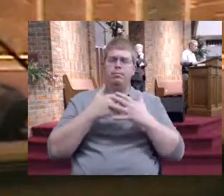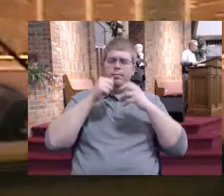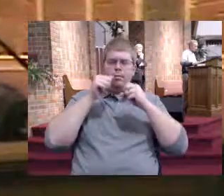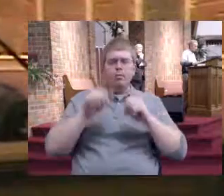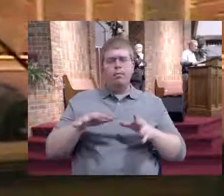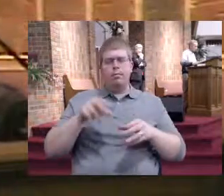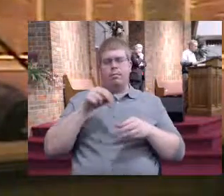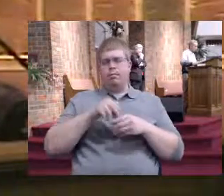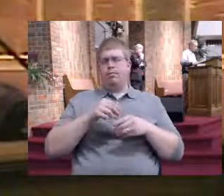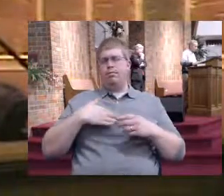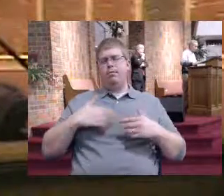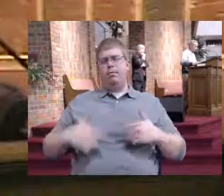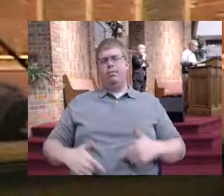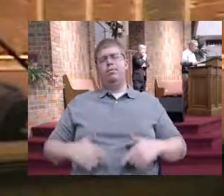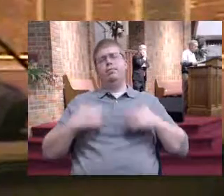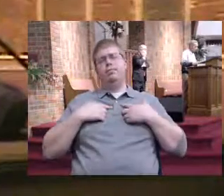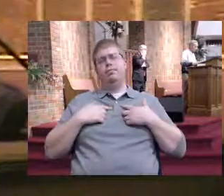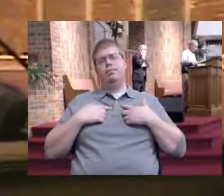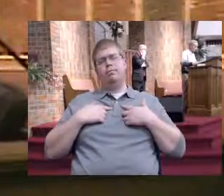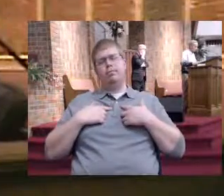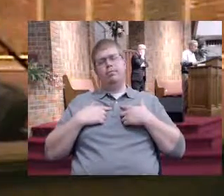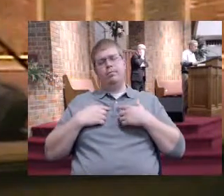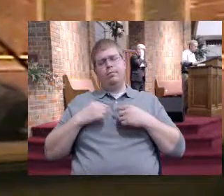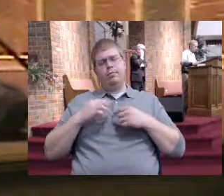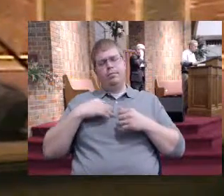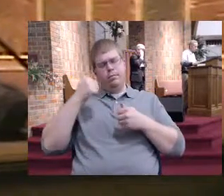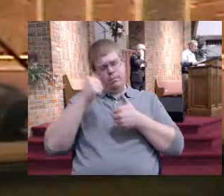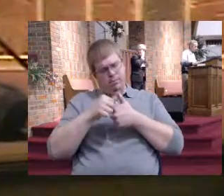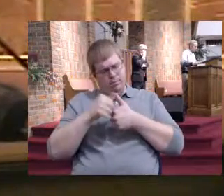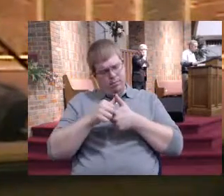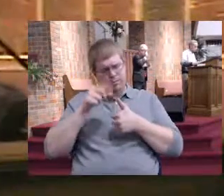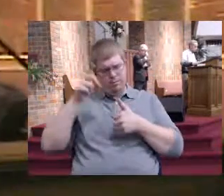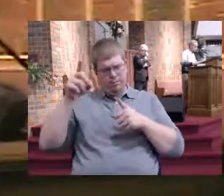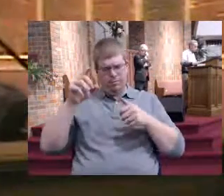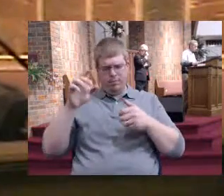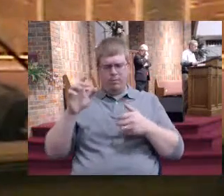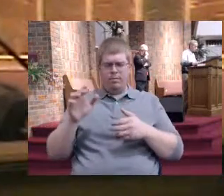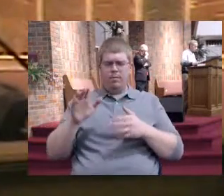lives. We're mindful of your majesty and we praise your name.